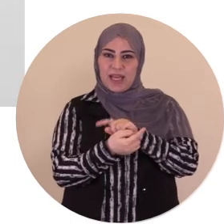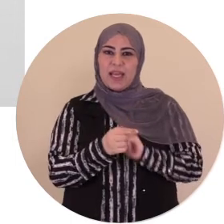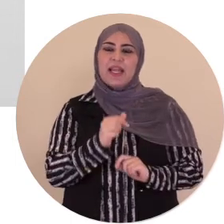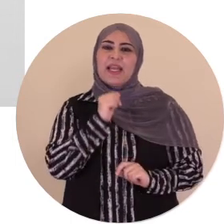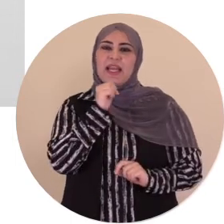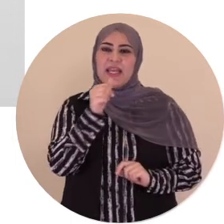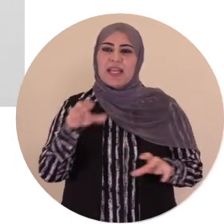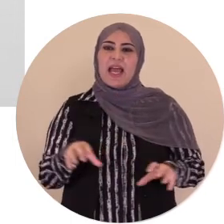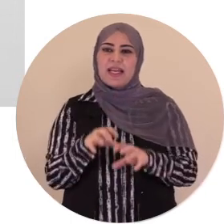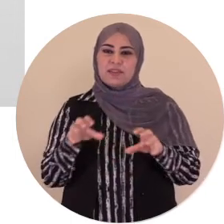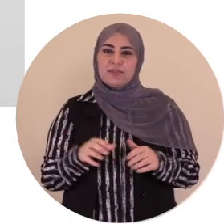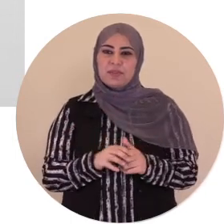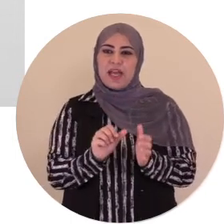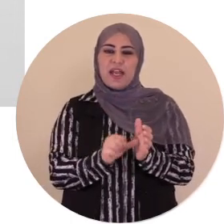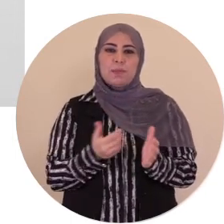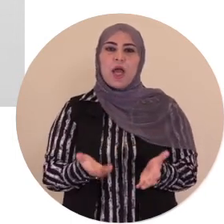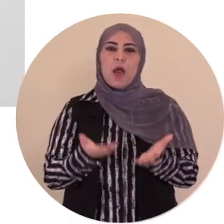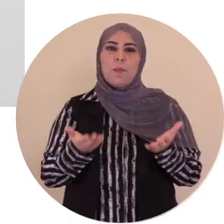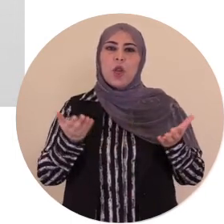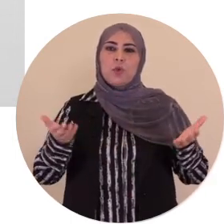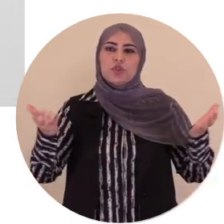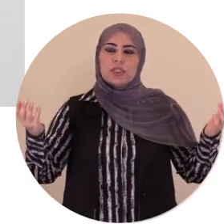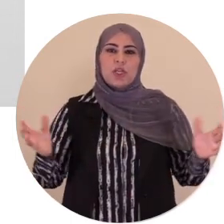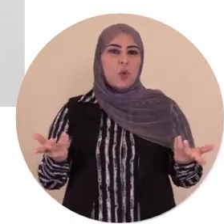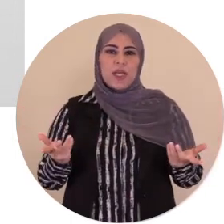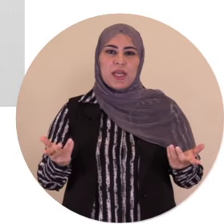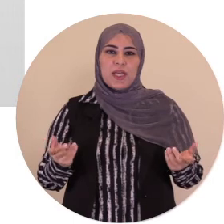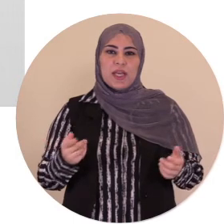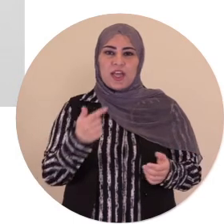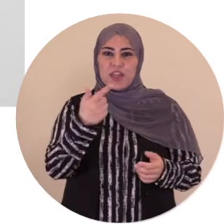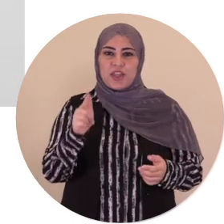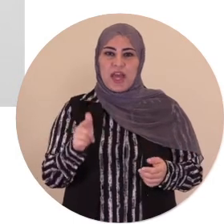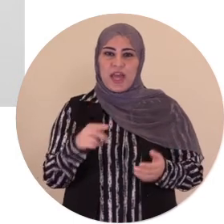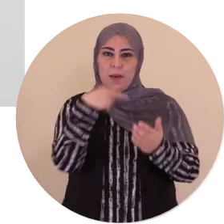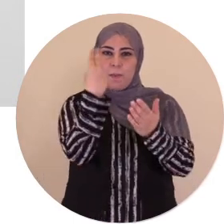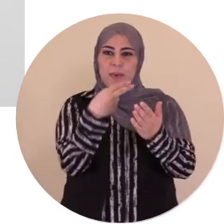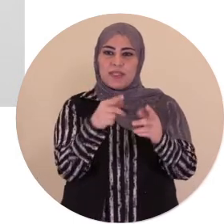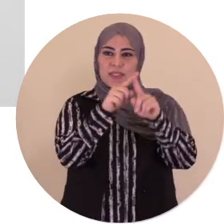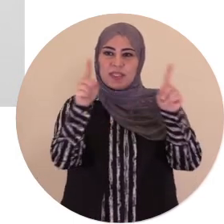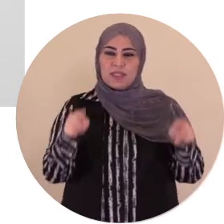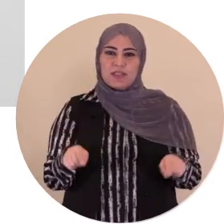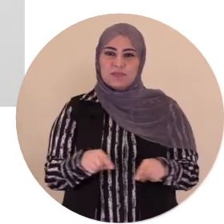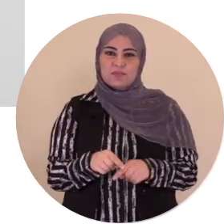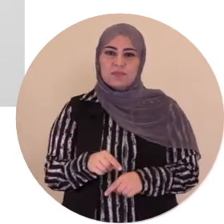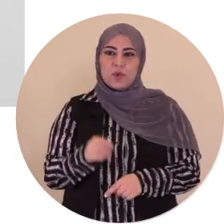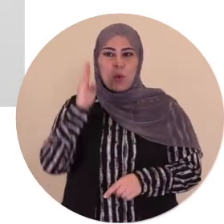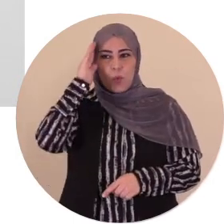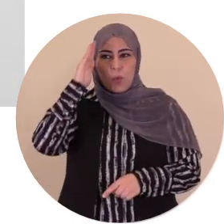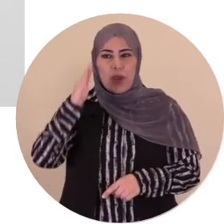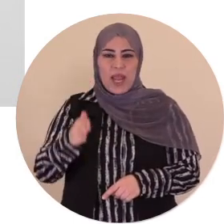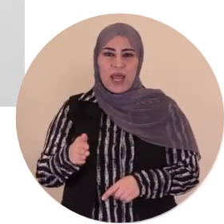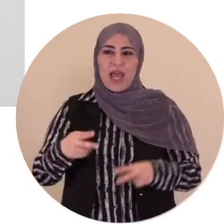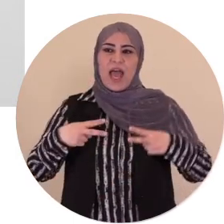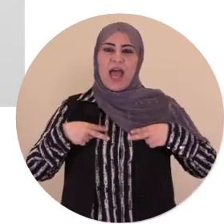Will have, what follows have? Been. Will have been finished by the artist. Very simple.